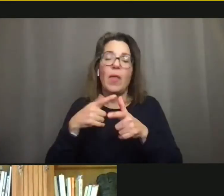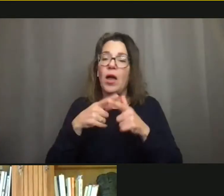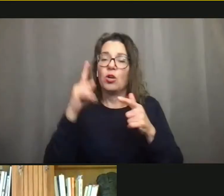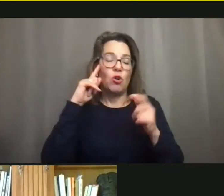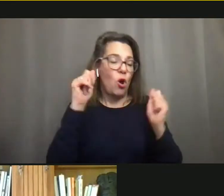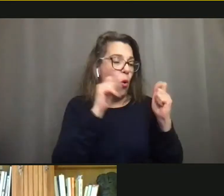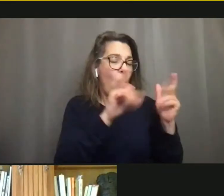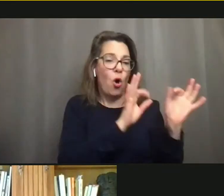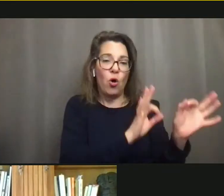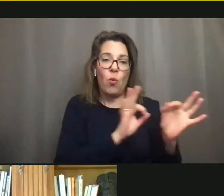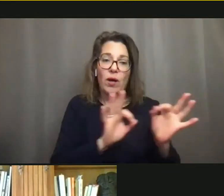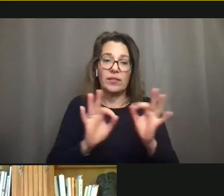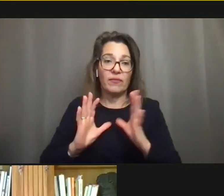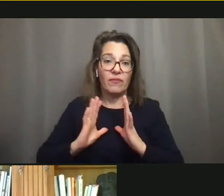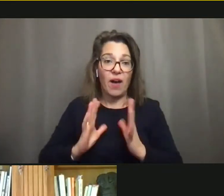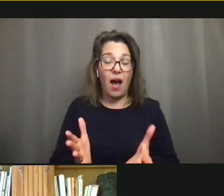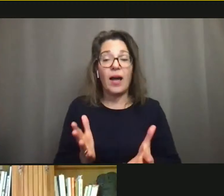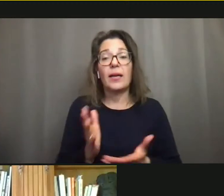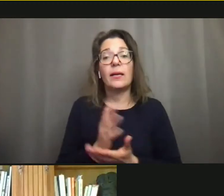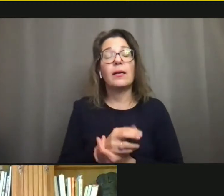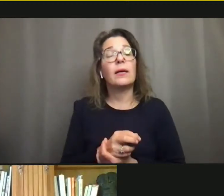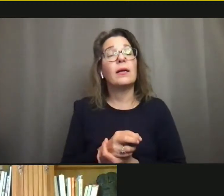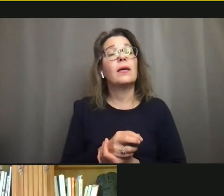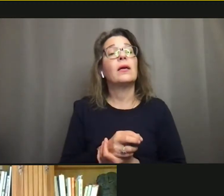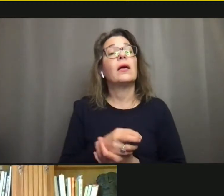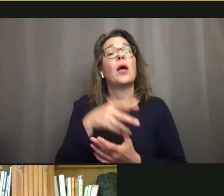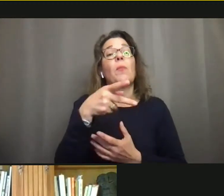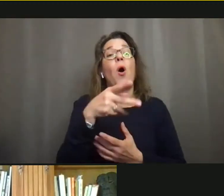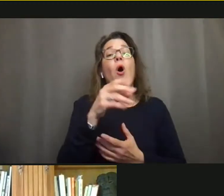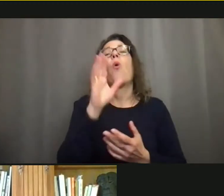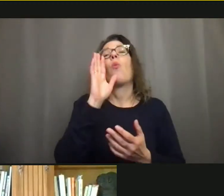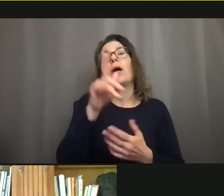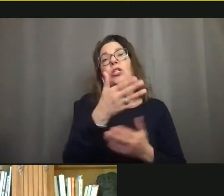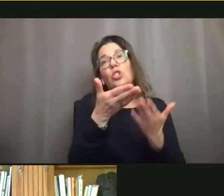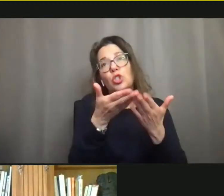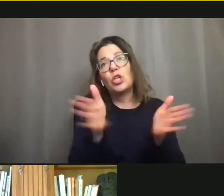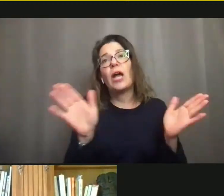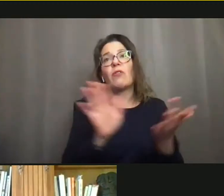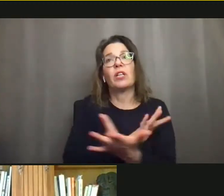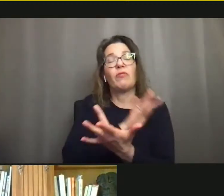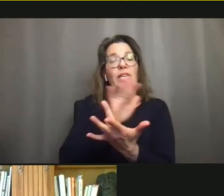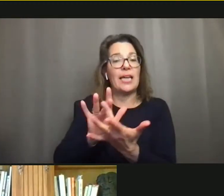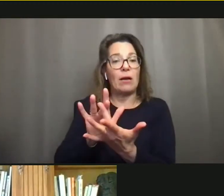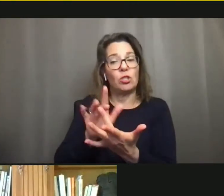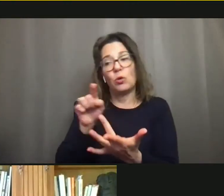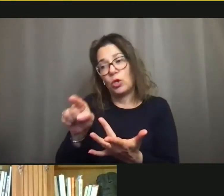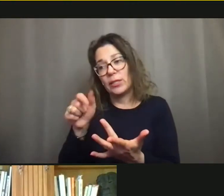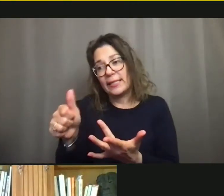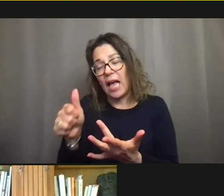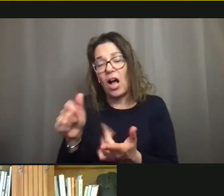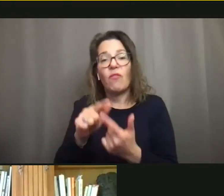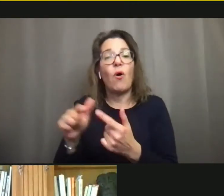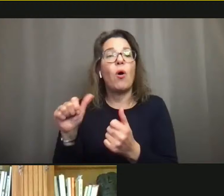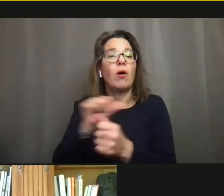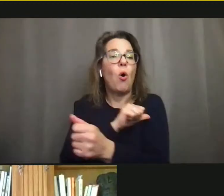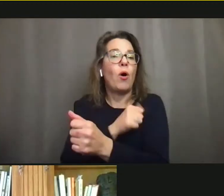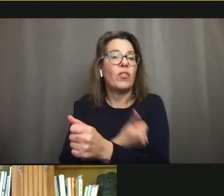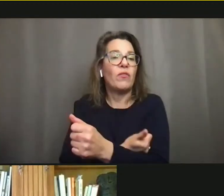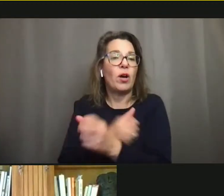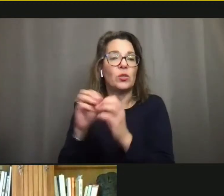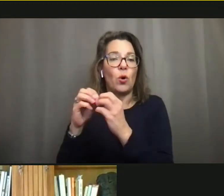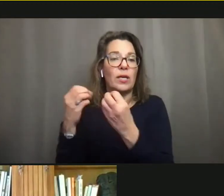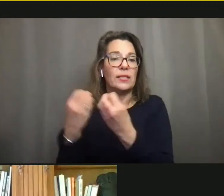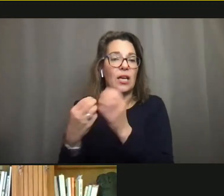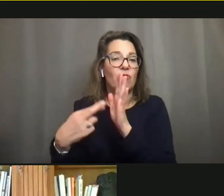everything was fine. Generally, the program officer will reach out to you and or your authorized organizational